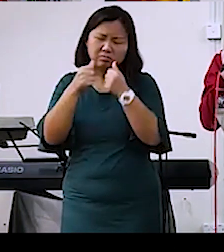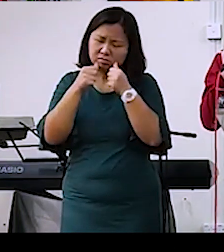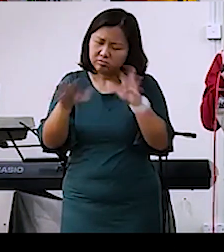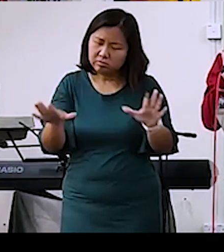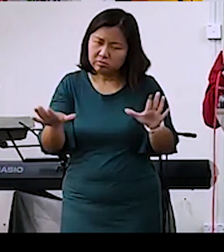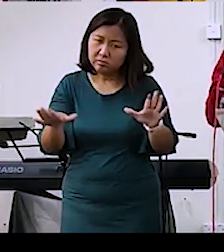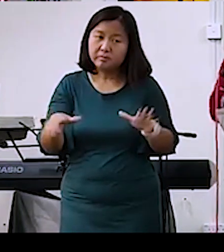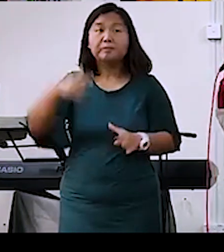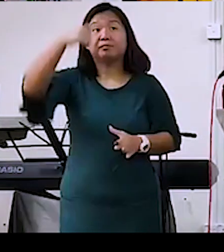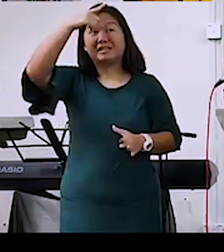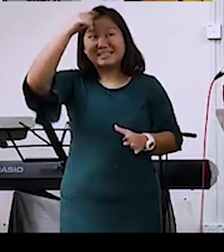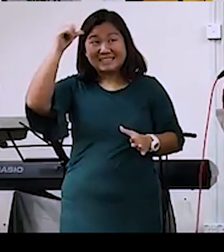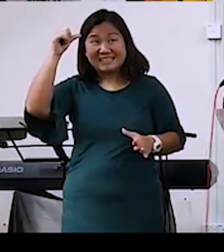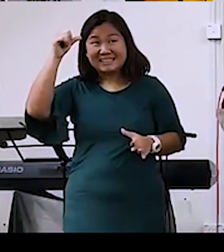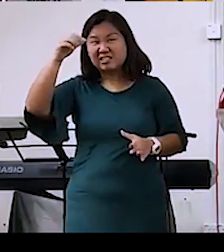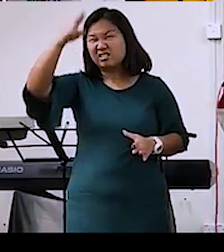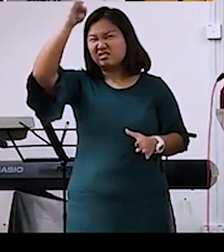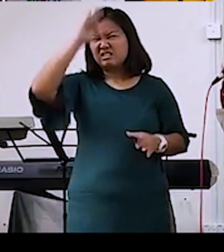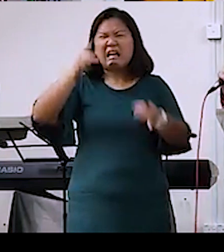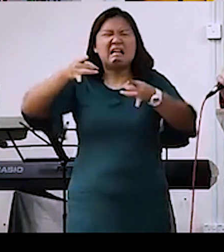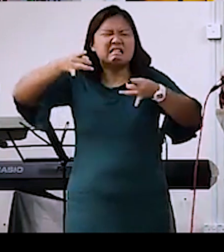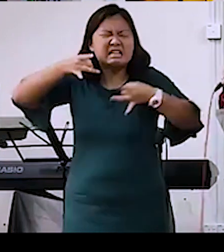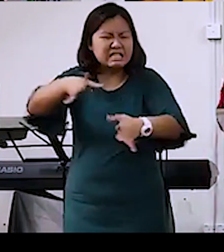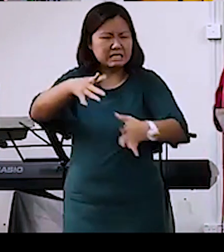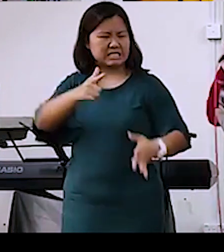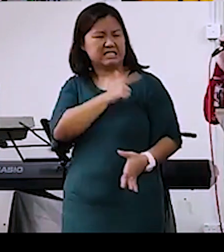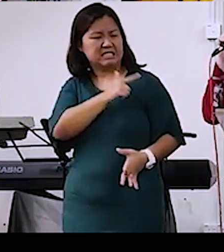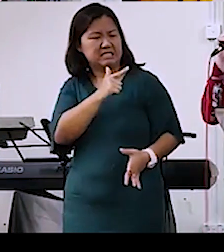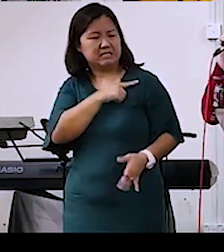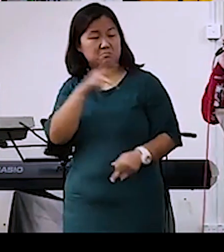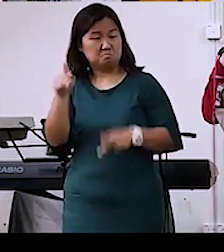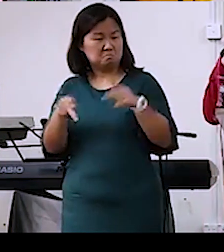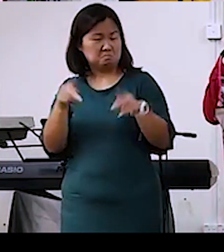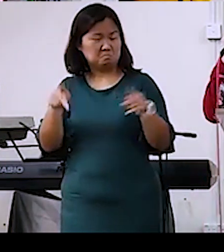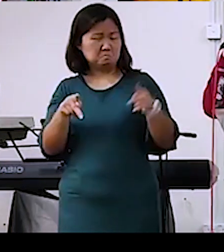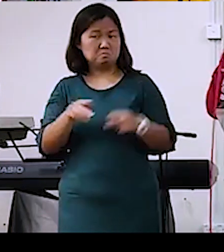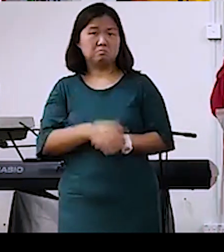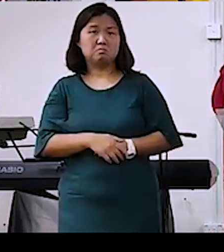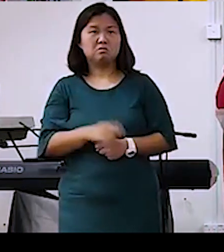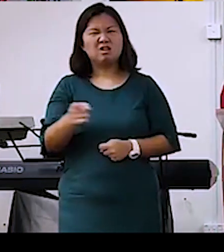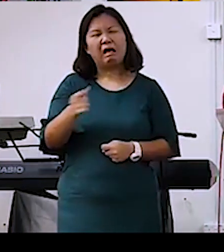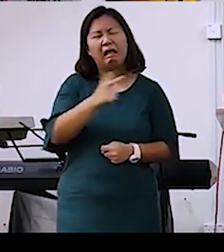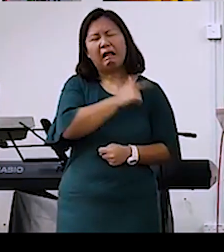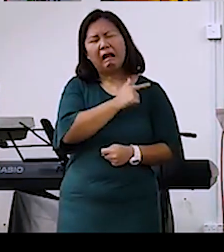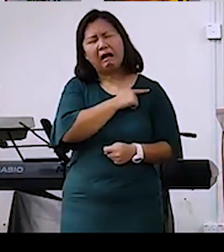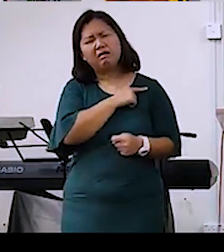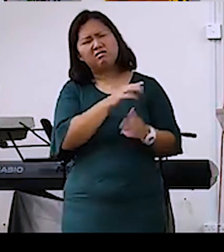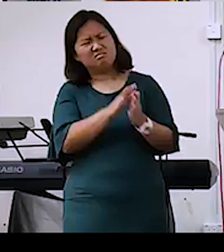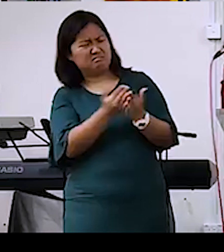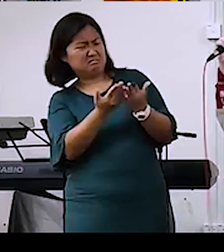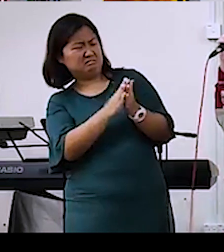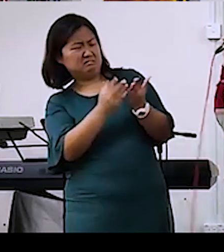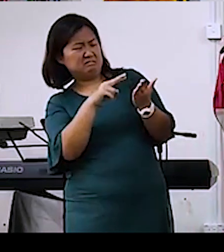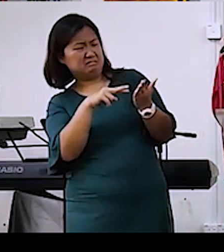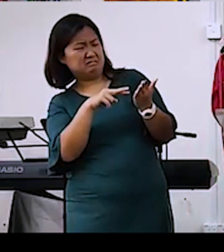you are too lazy, because God hates laziness. It's in the scriptures. Who can say amen? You are too lazy to turn to God's word.